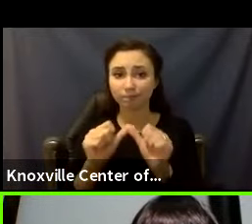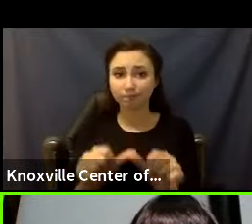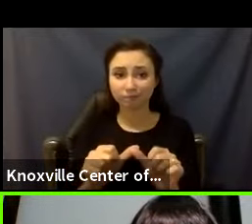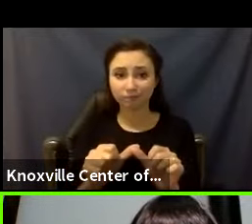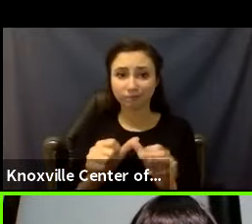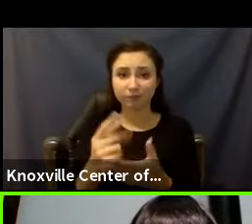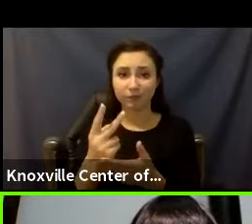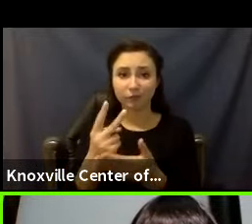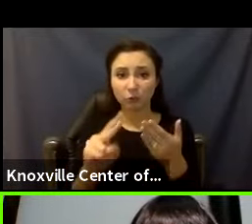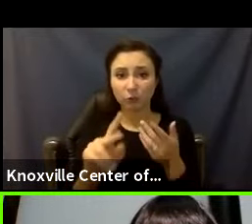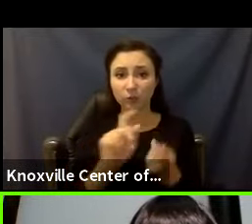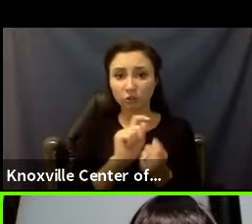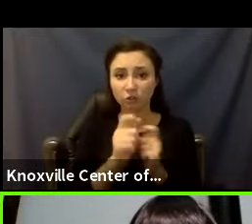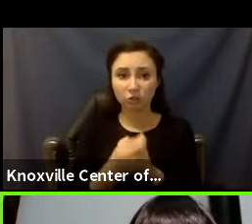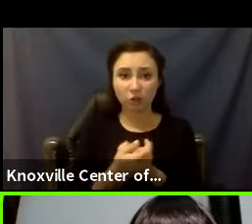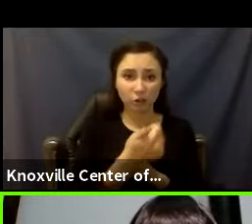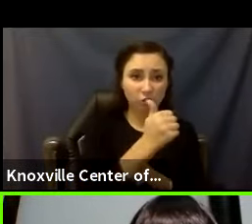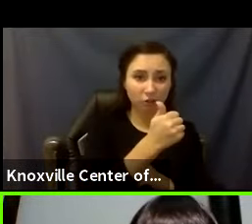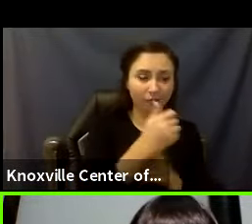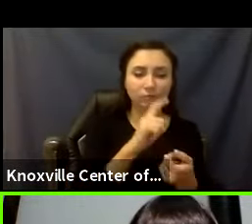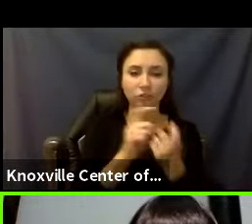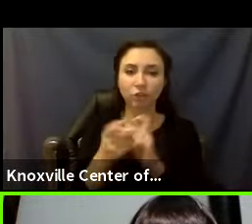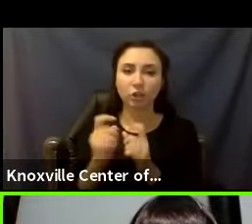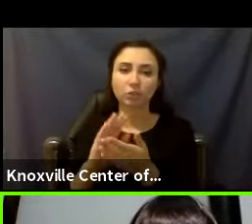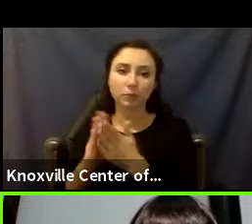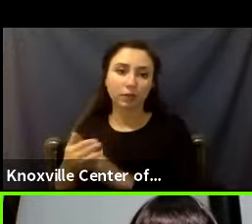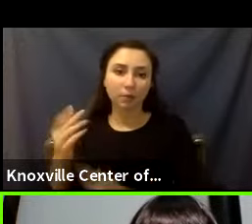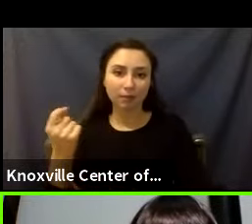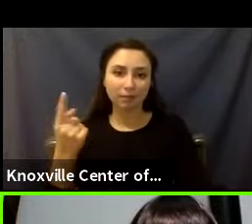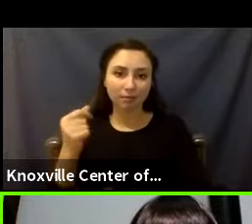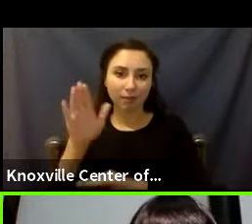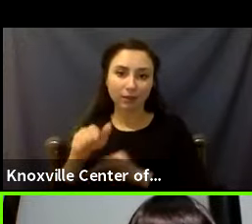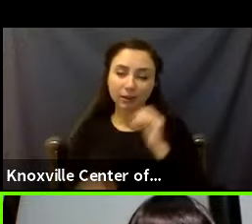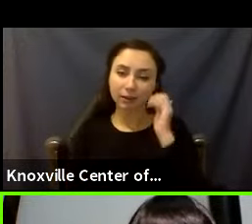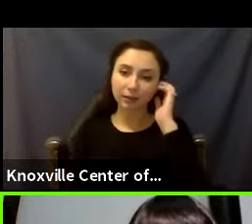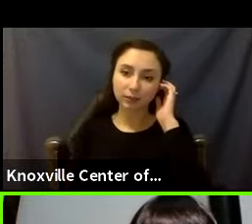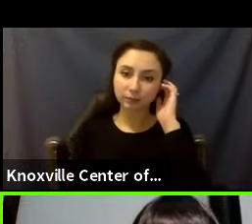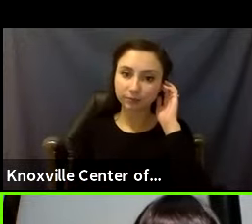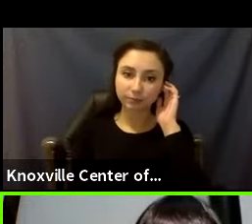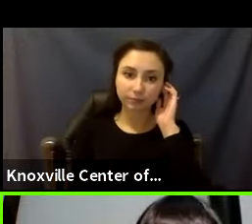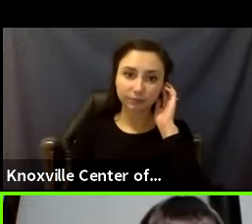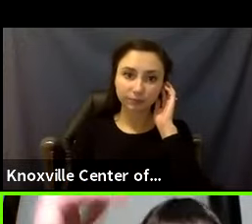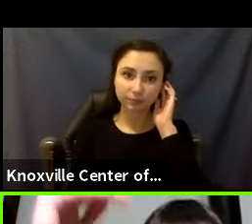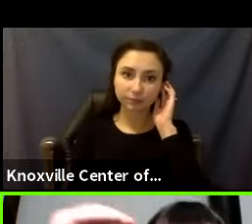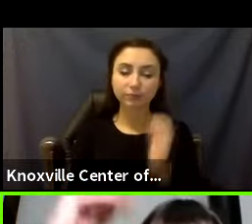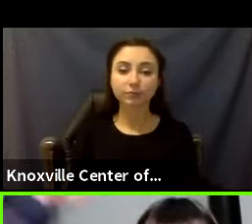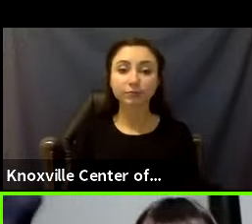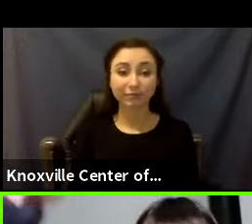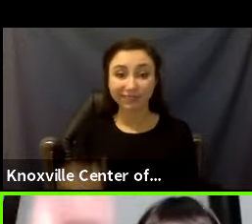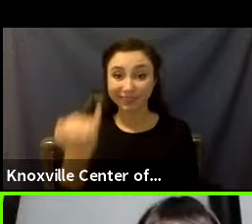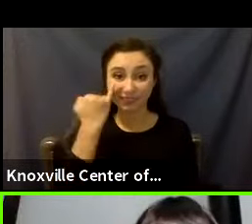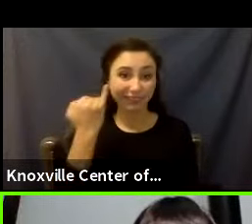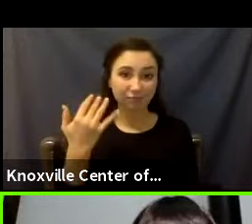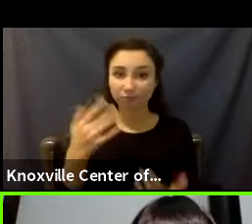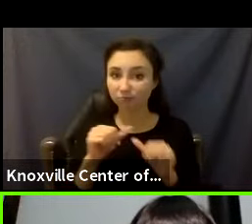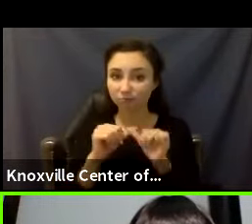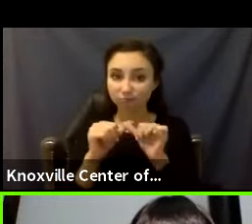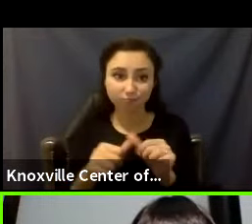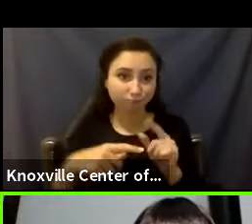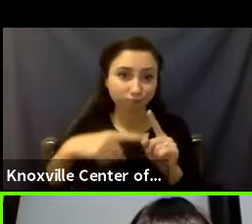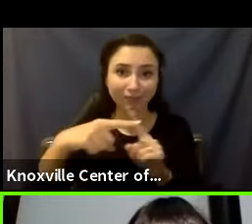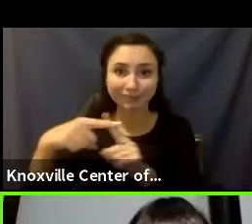p.m. And then we could revisit again, as Dr. Shamiya said, in 2 weeks. And if we're doing the right direction, then keep making it